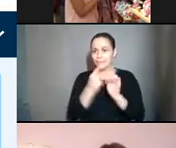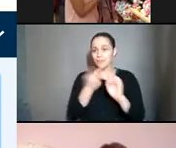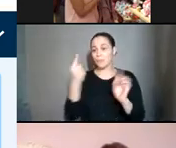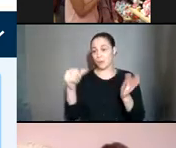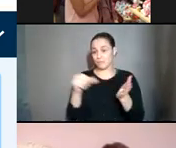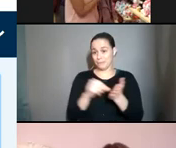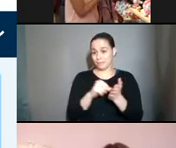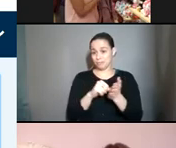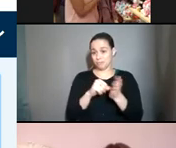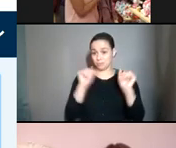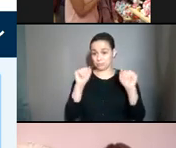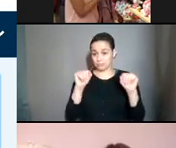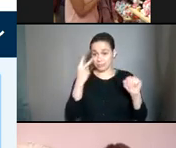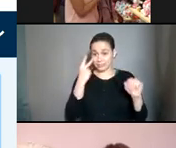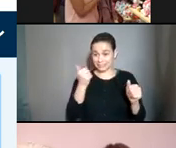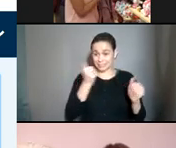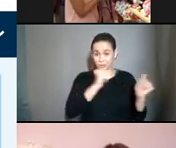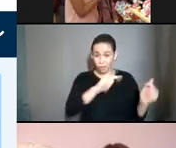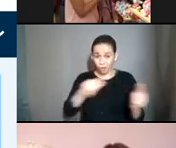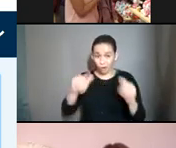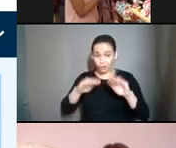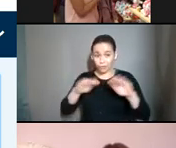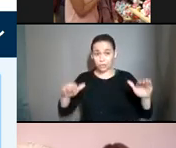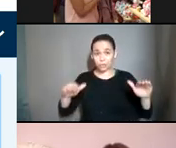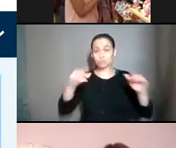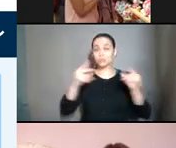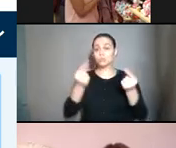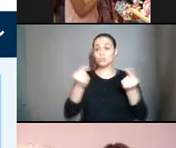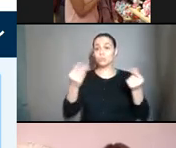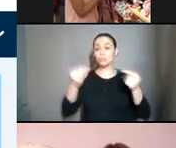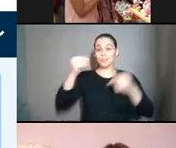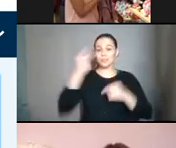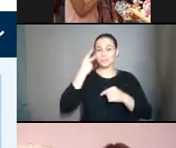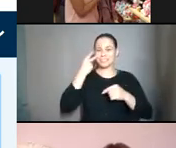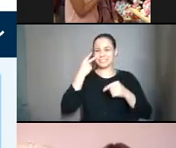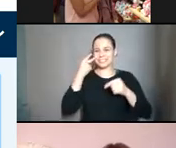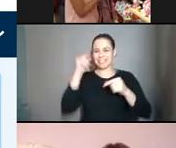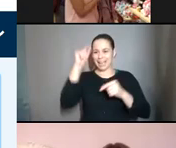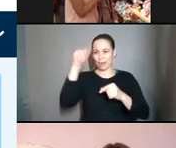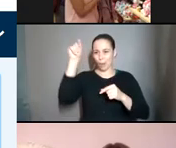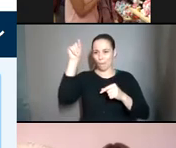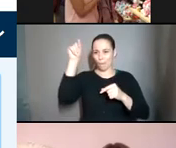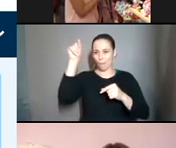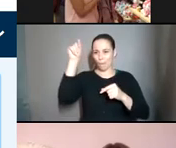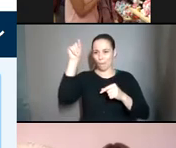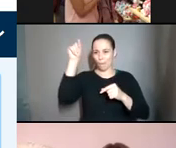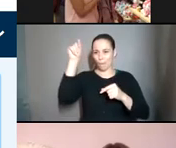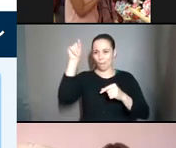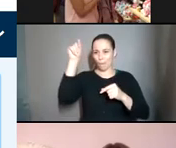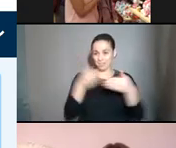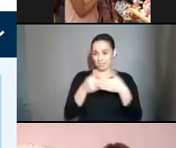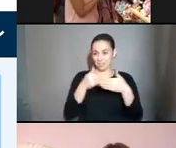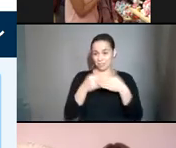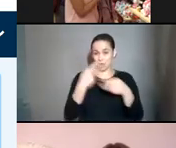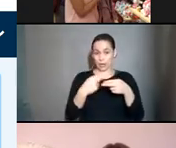to see all of your children, click on the drop-down arrow next to the child's name that appears, and you